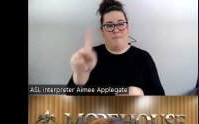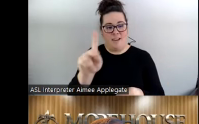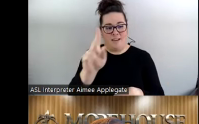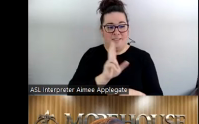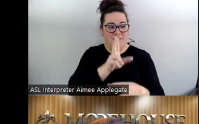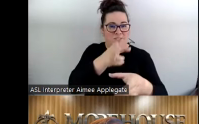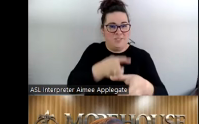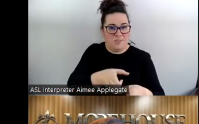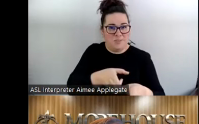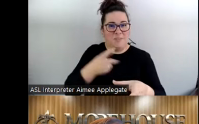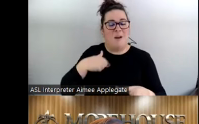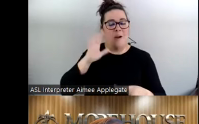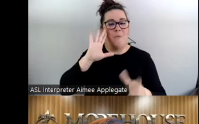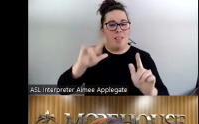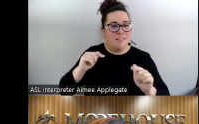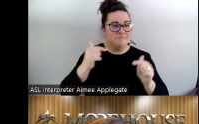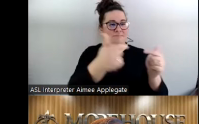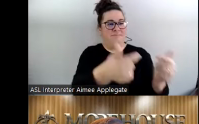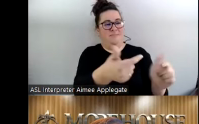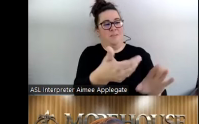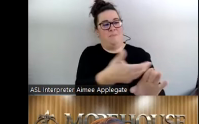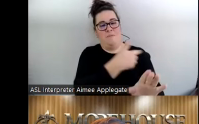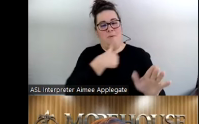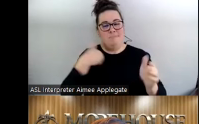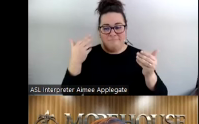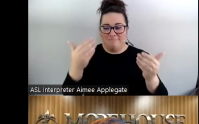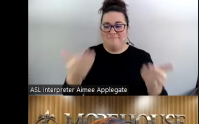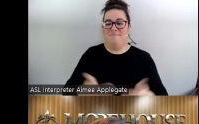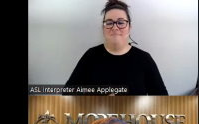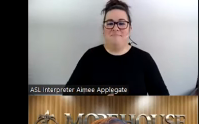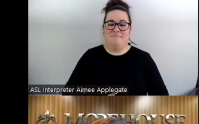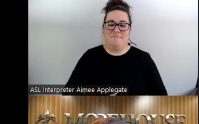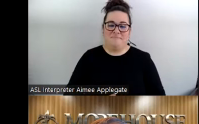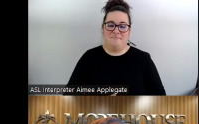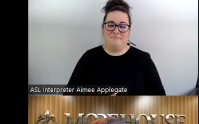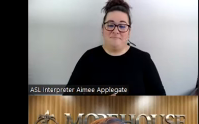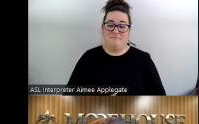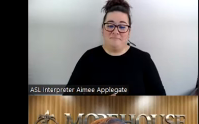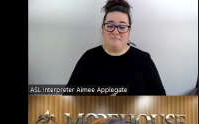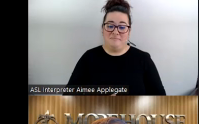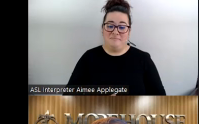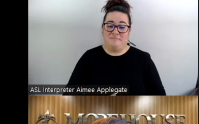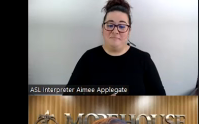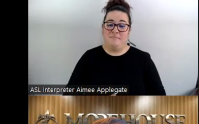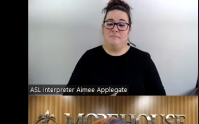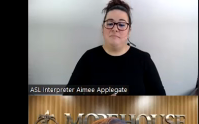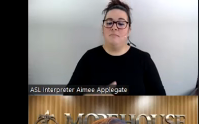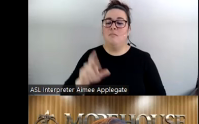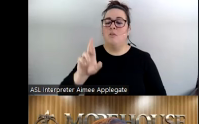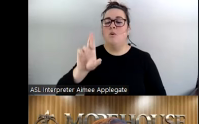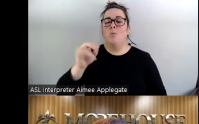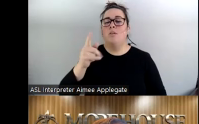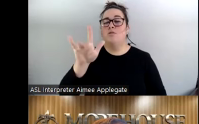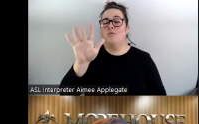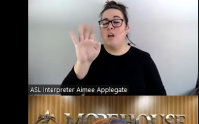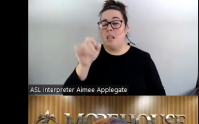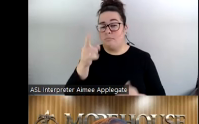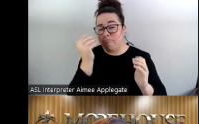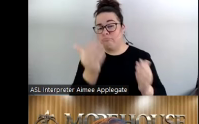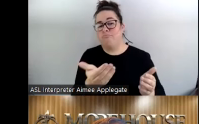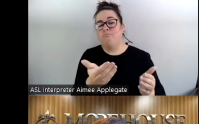I will turn it over to him before I go on to the next slide. But actually, Rochelle, if you switch to the next slide, that will also allow